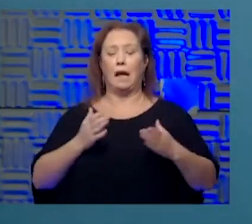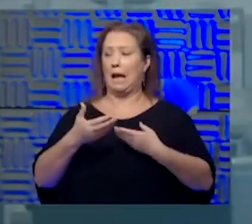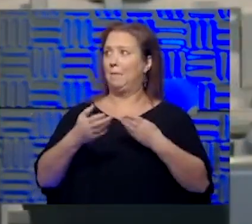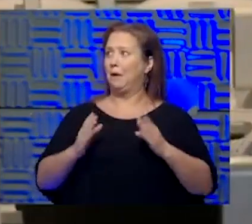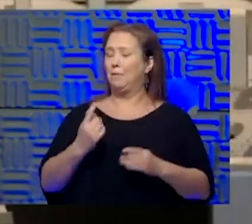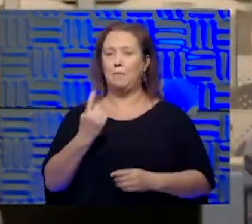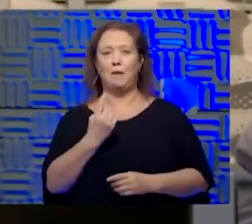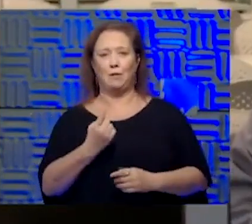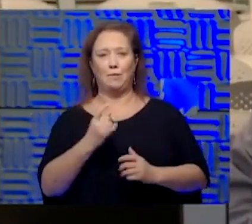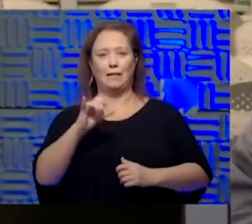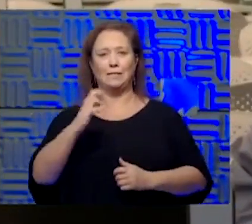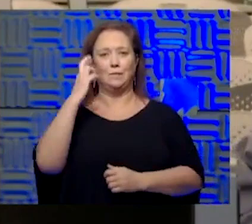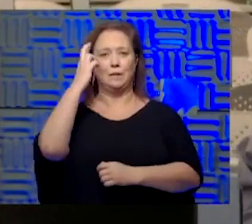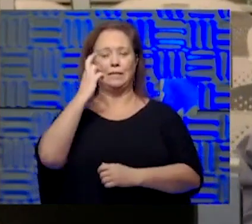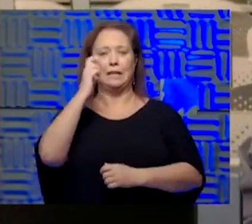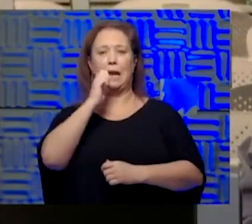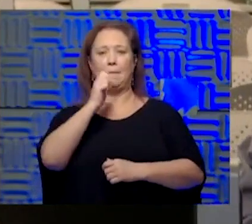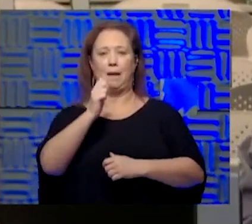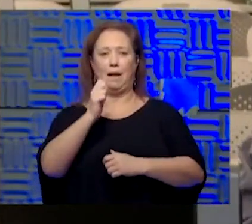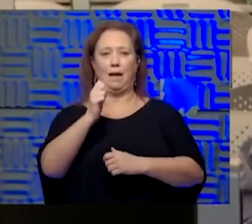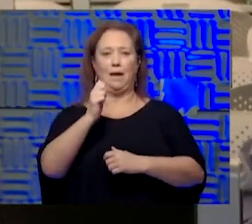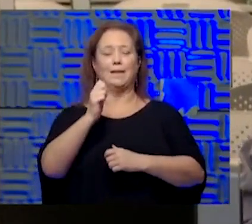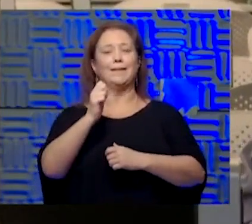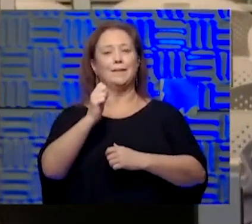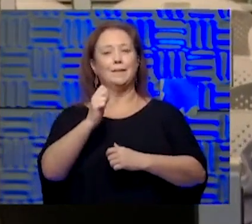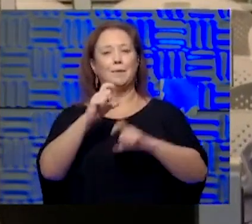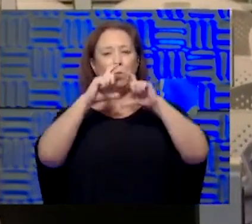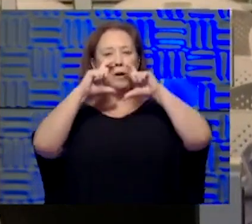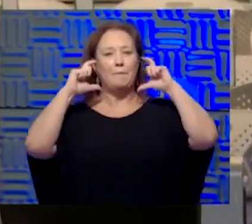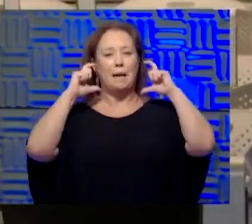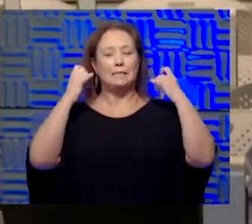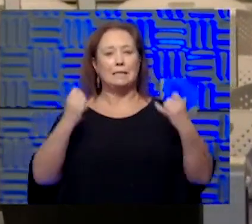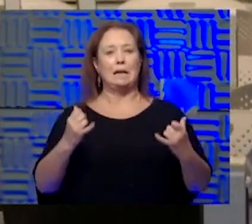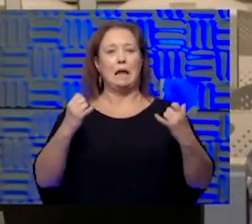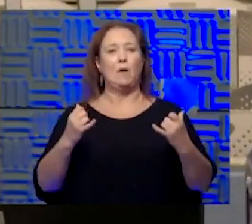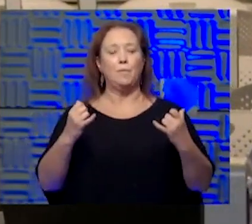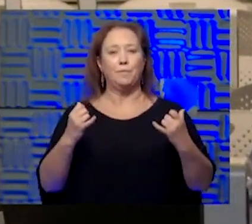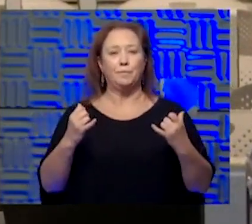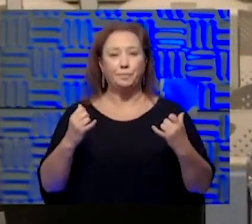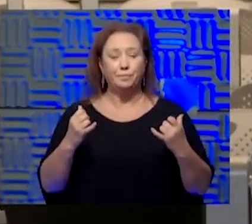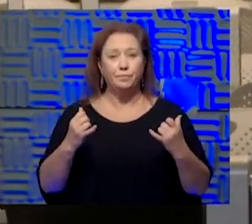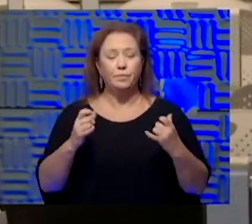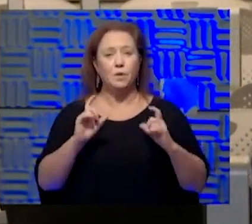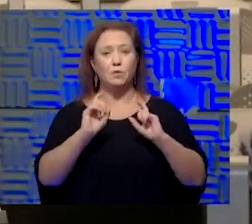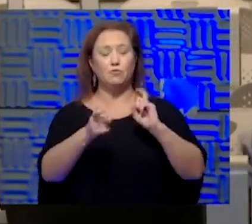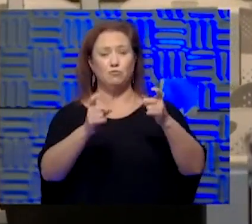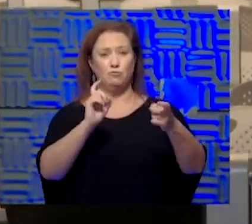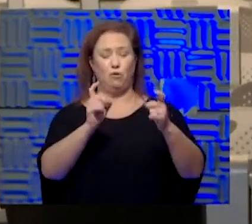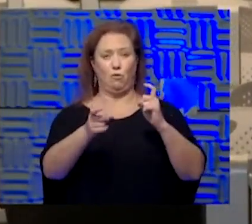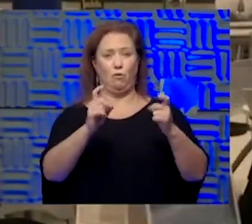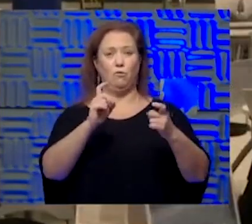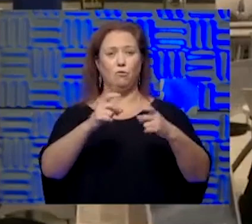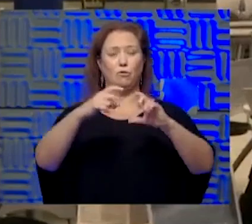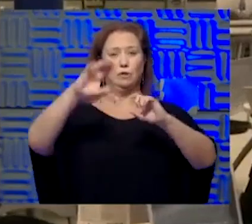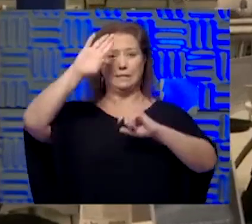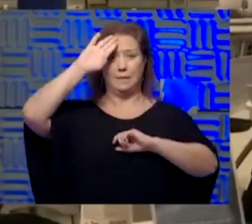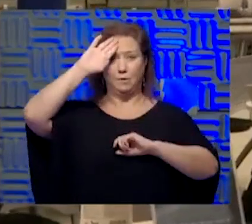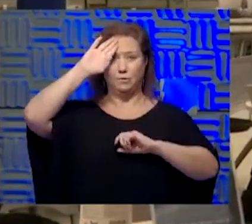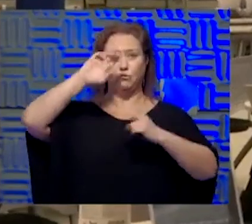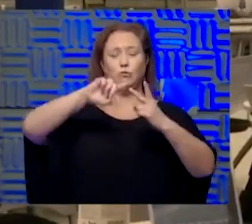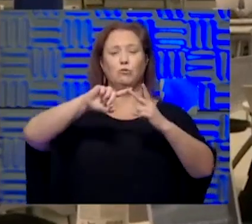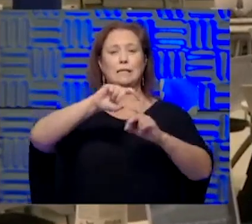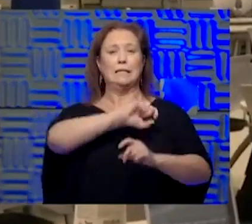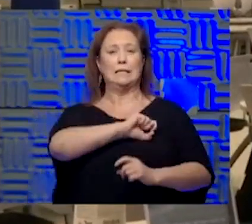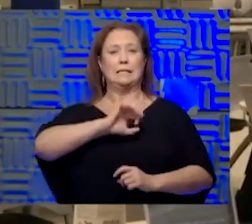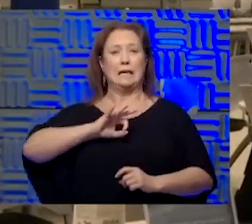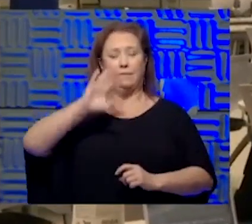which is why I'm not wearing a face mask. Just want to clarify that. Also, donor temperatures and staff temperatures are